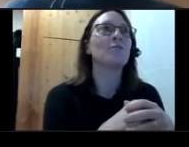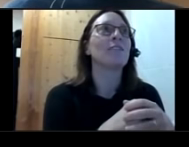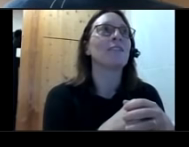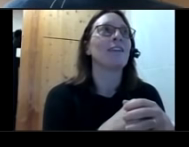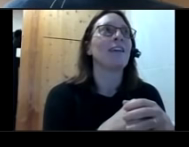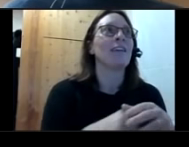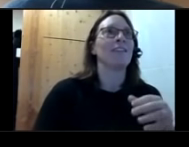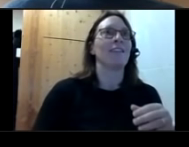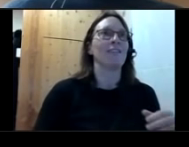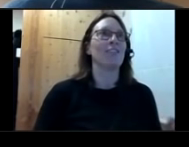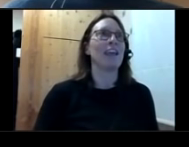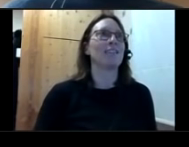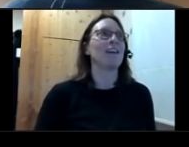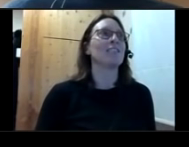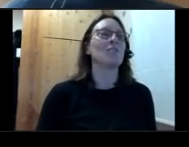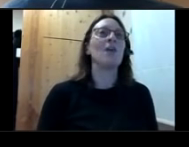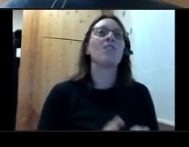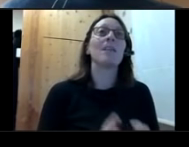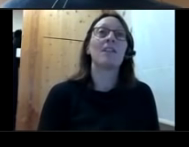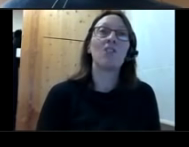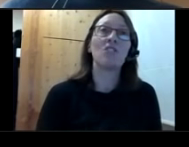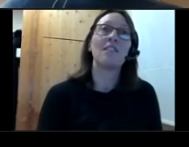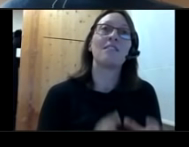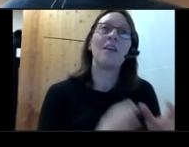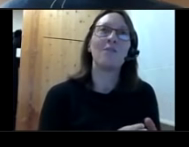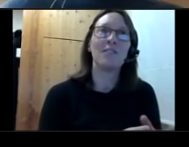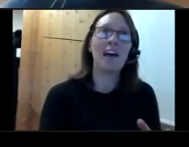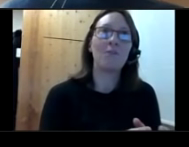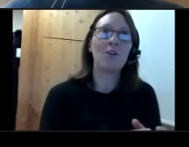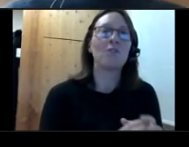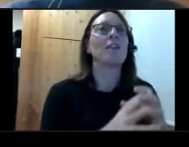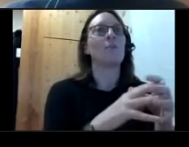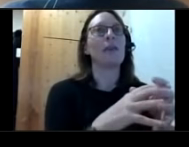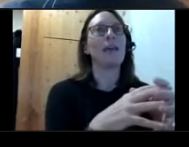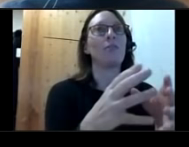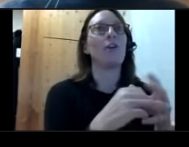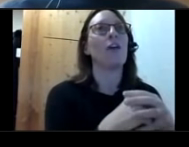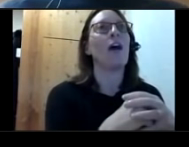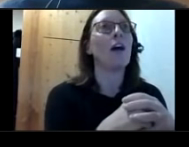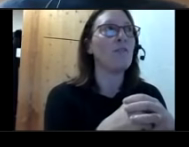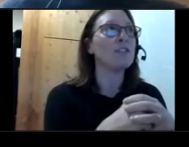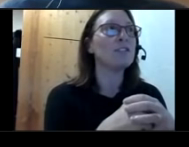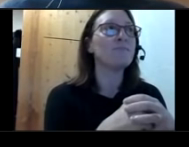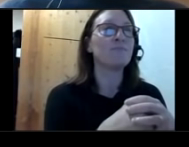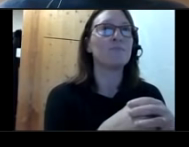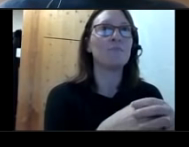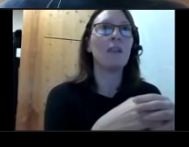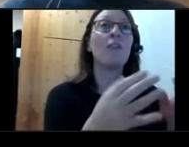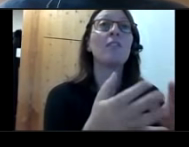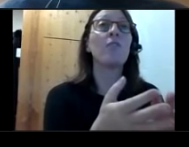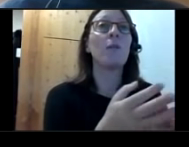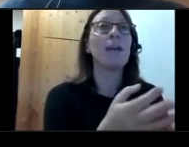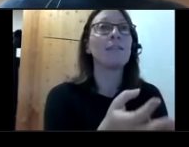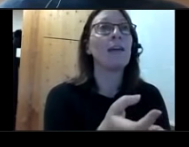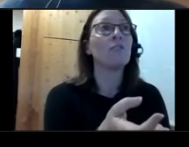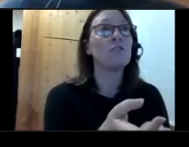do to the next slide. So we do have some exclusions in terms of the type of content that we get that are covered.